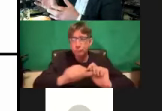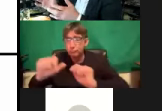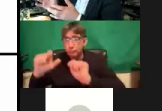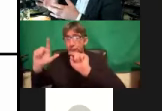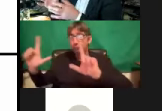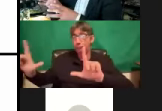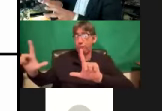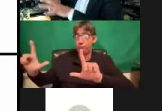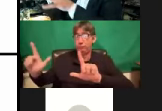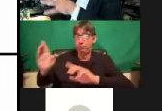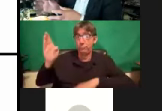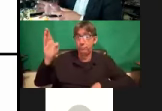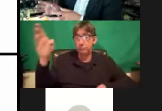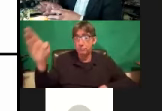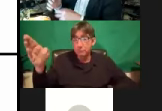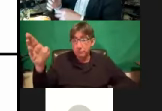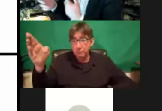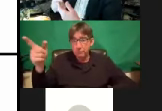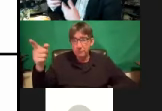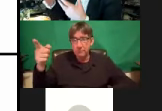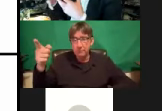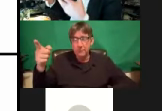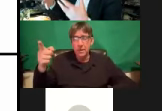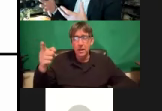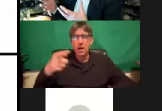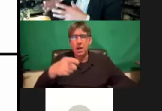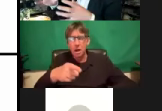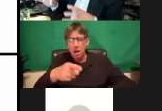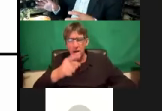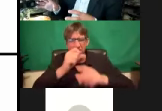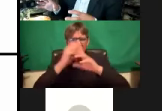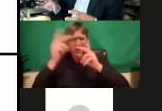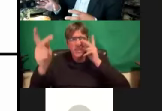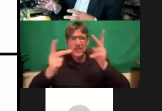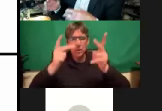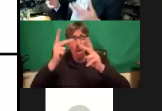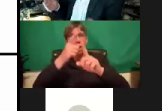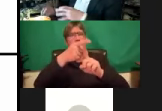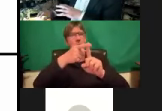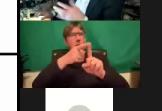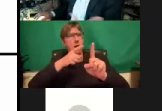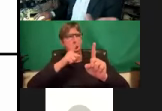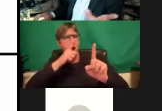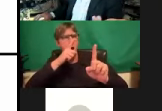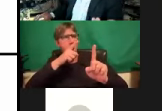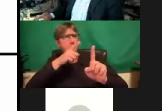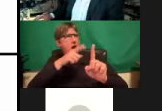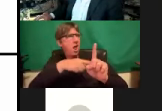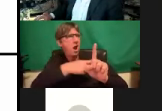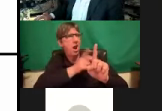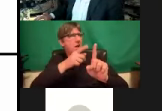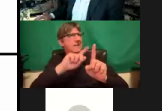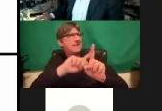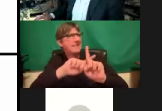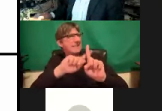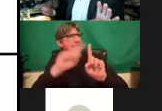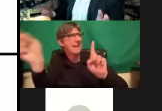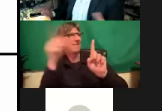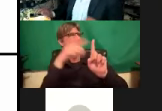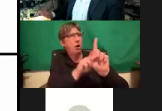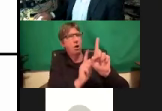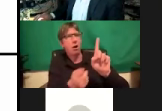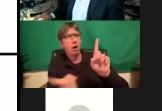for example, routes around it, to visualize the alternate service in a way that I haven't been able to find how to do. If you don't